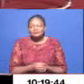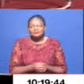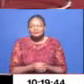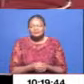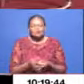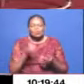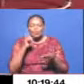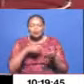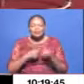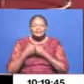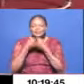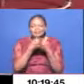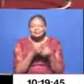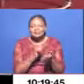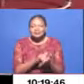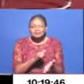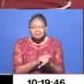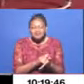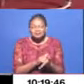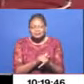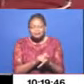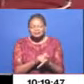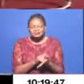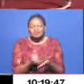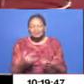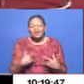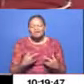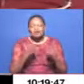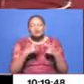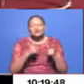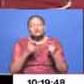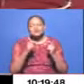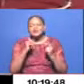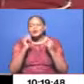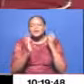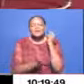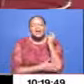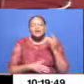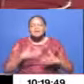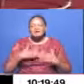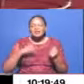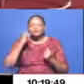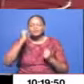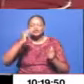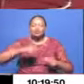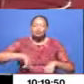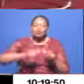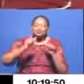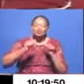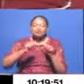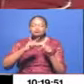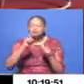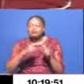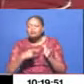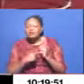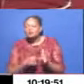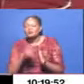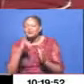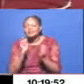allow that are exploited to allow these political bad manners to continue close to 12 years down the line, for instance, when it comes to the 2010